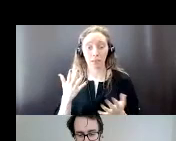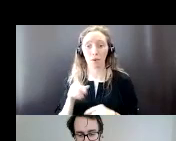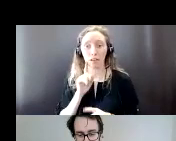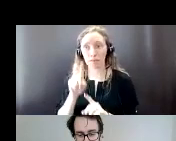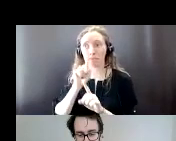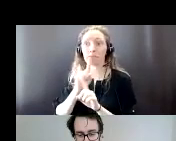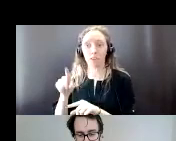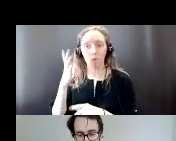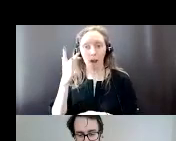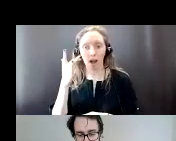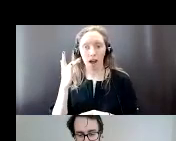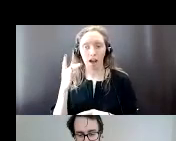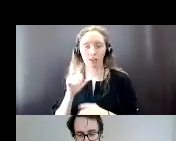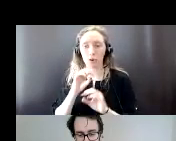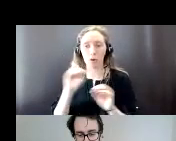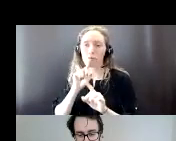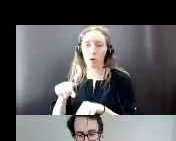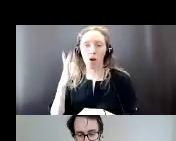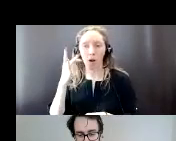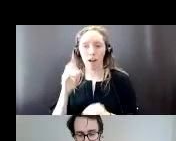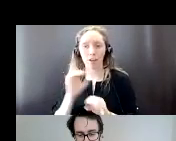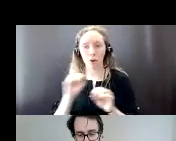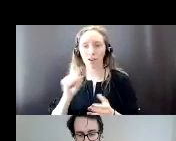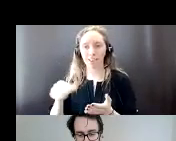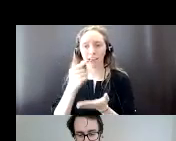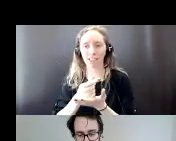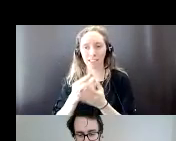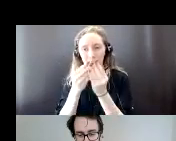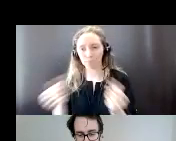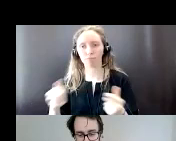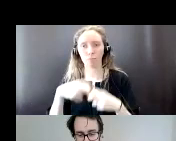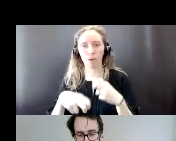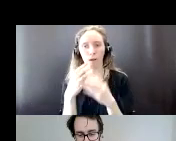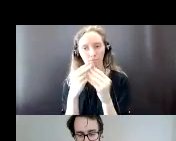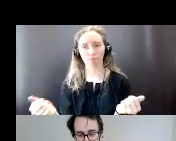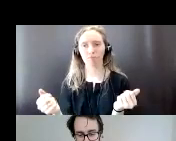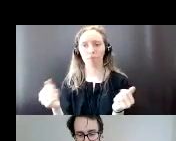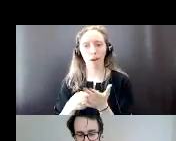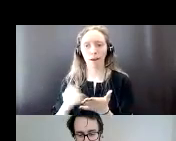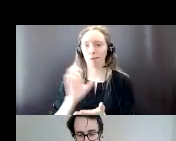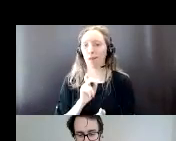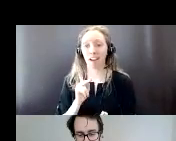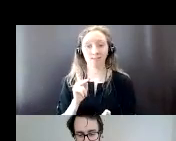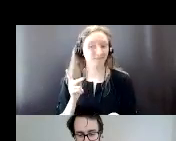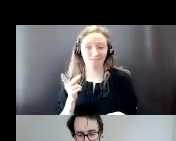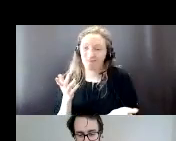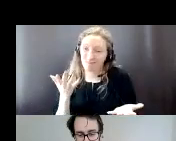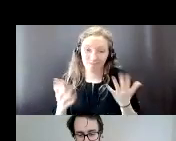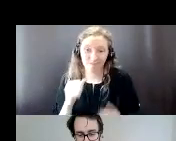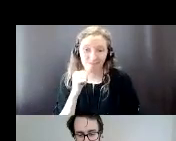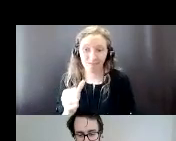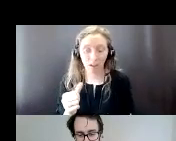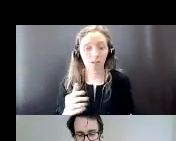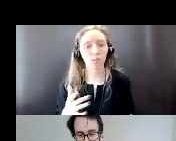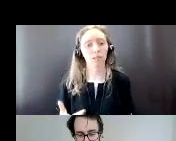factors, but very scary and alarming number. Kind of shows the importance of doing these